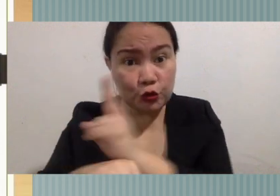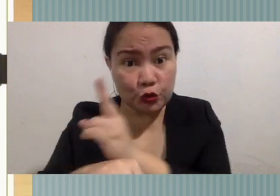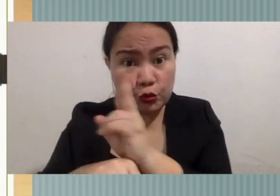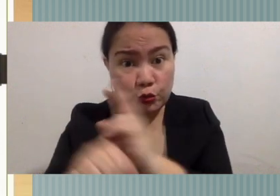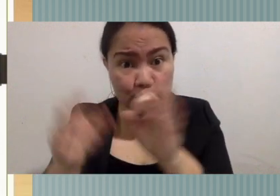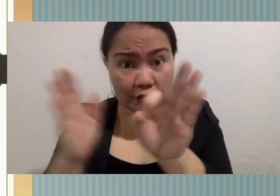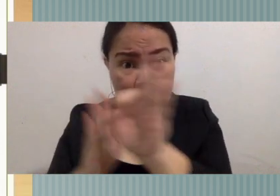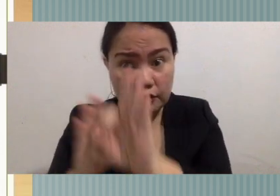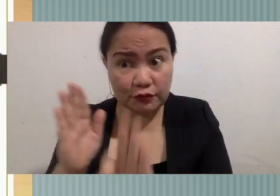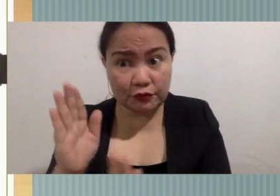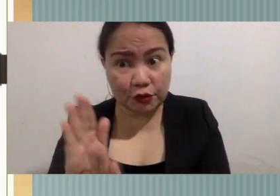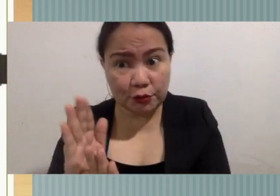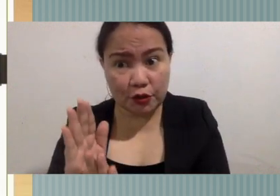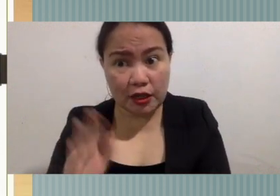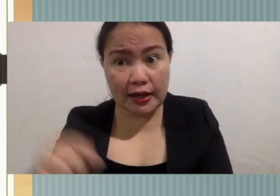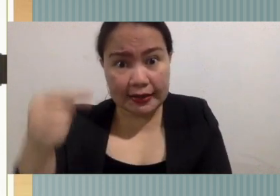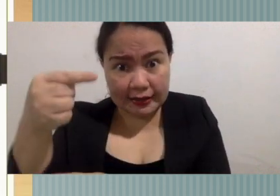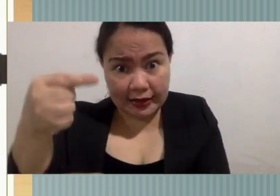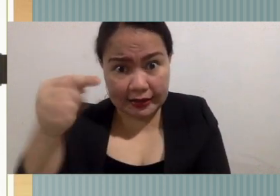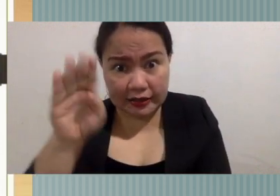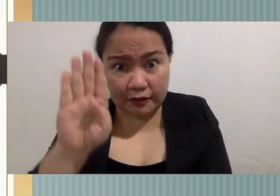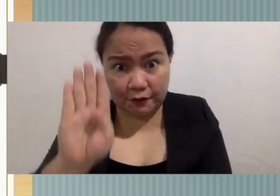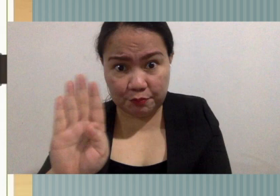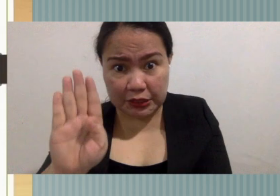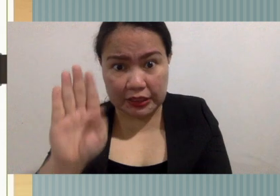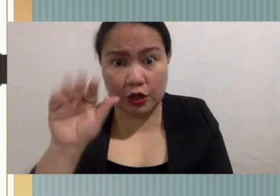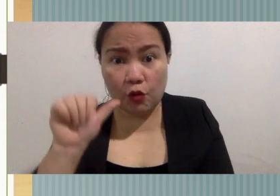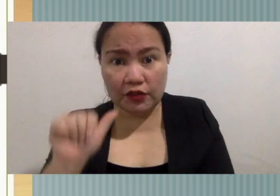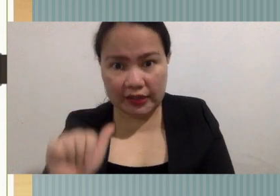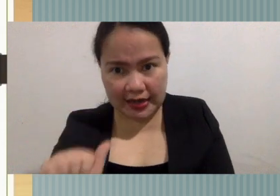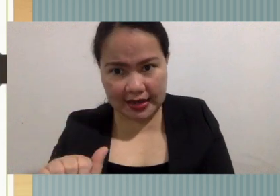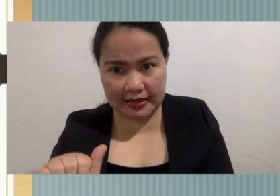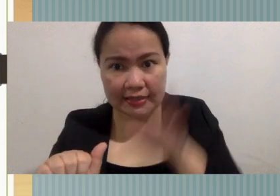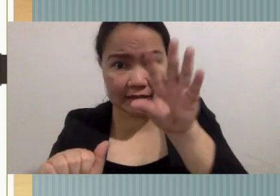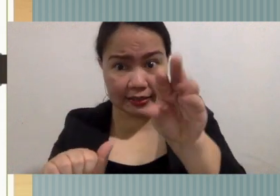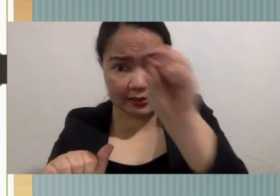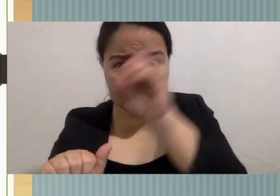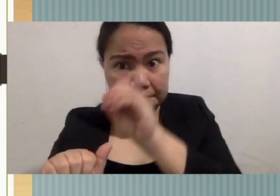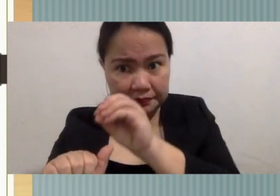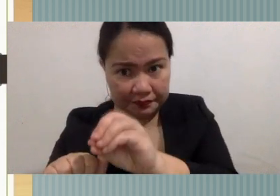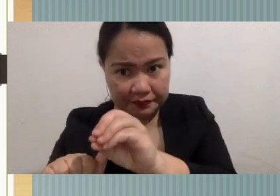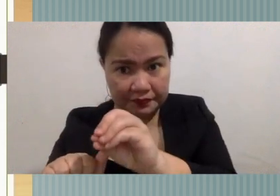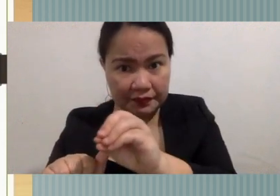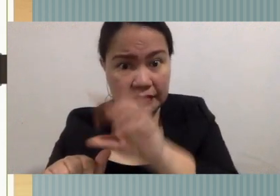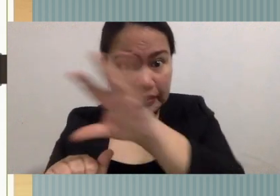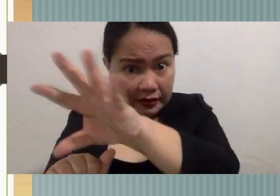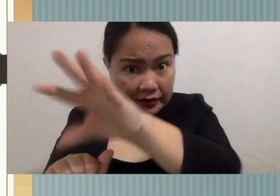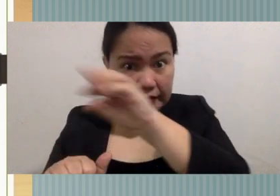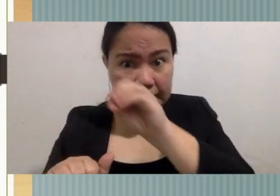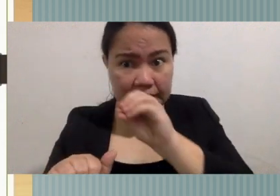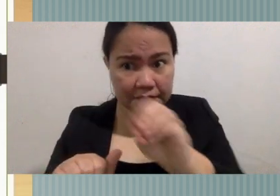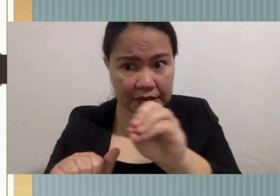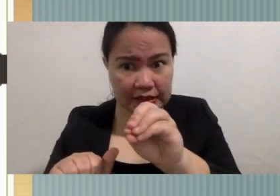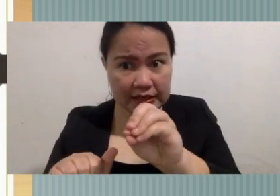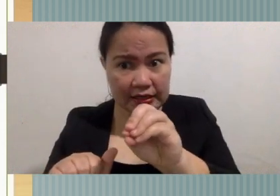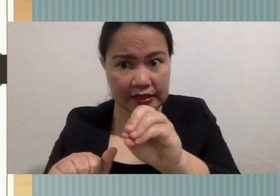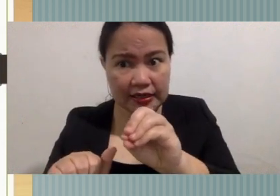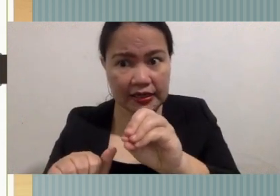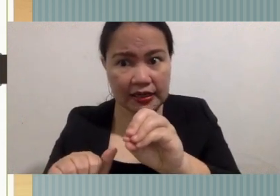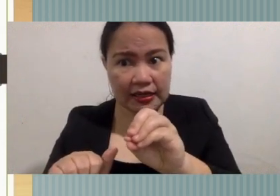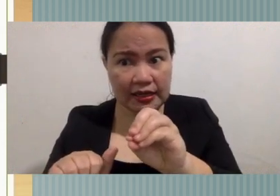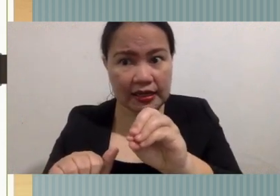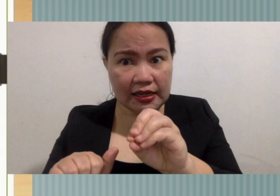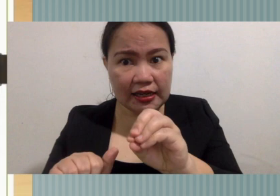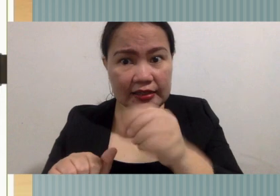gamit yung formula na yan, isa-substitute lang natin yung value ng b natin saka a. So, therefore, yung value